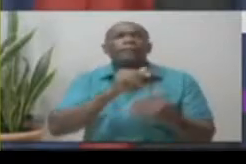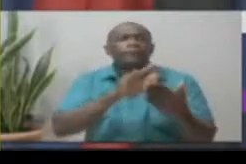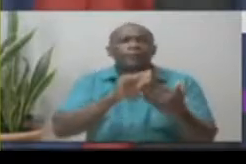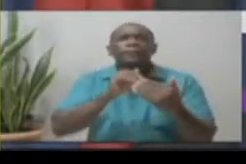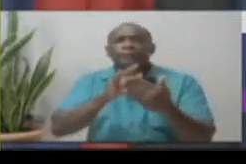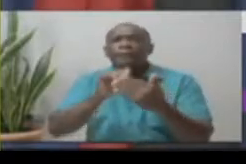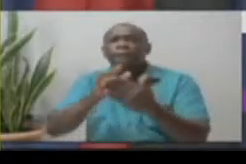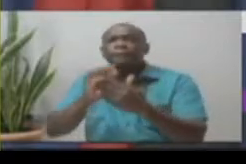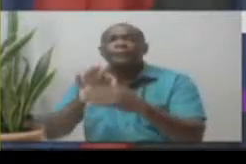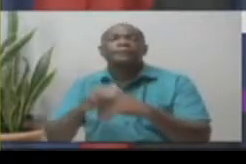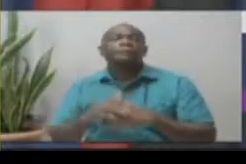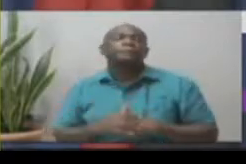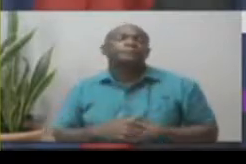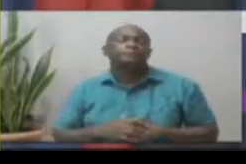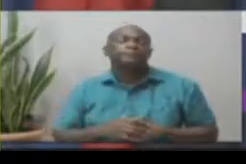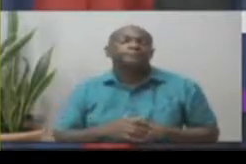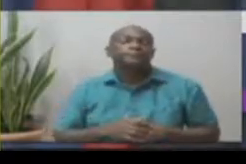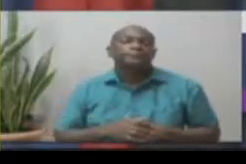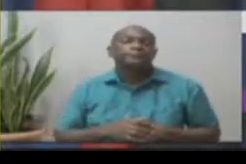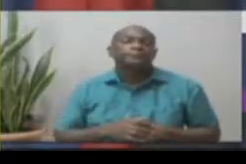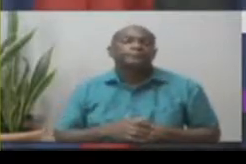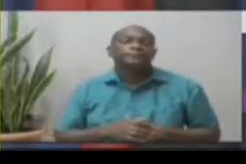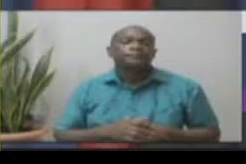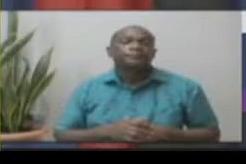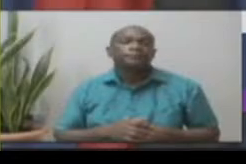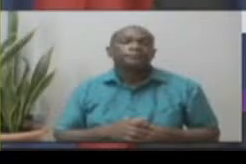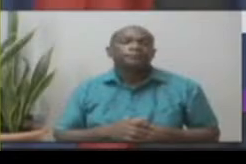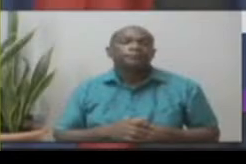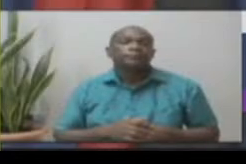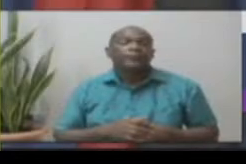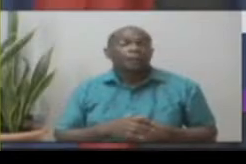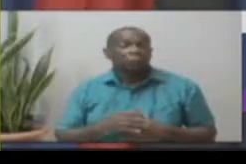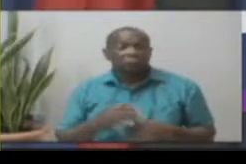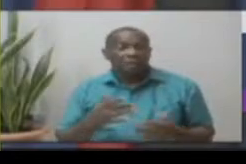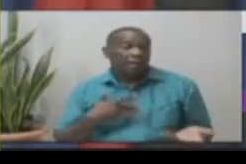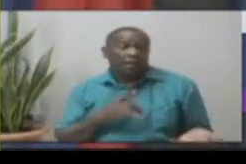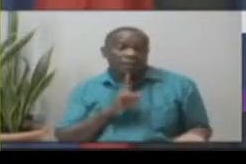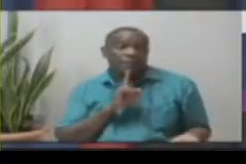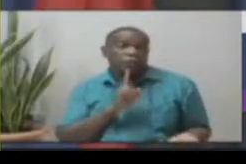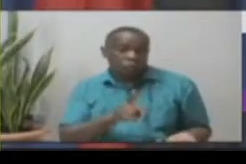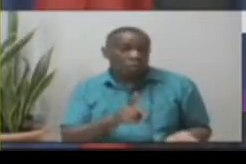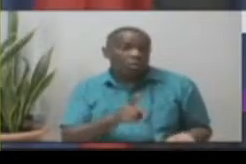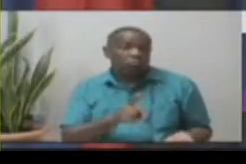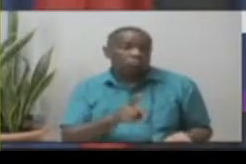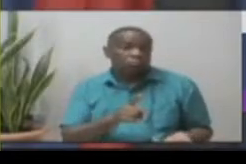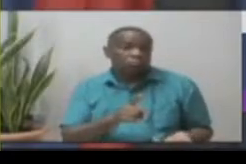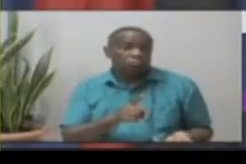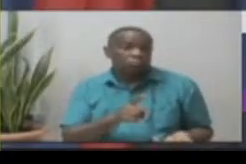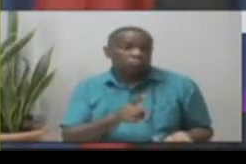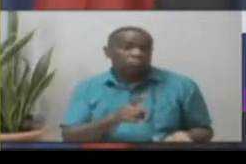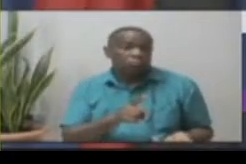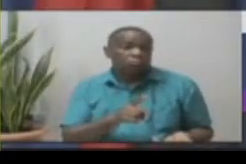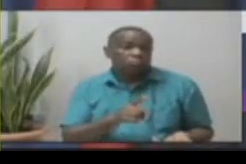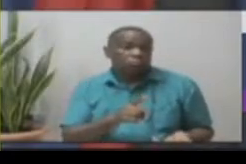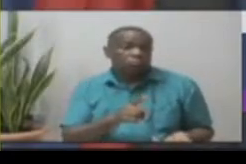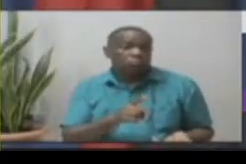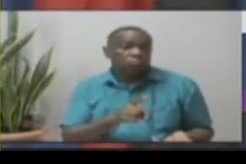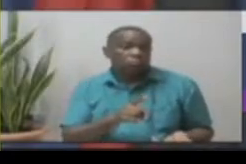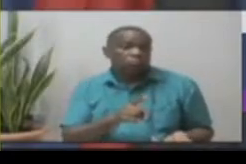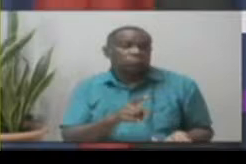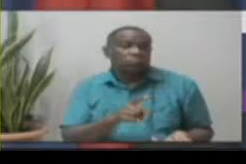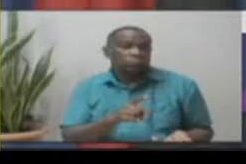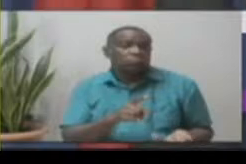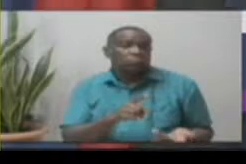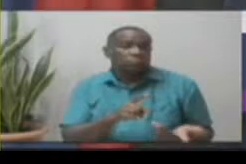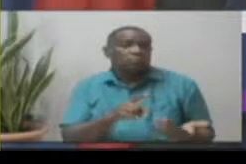I mean, we don't know. I have no doubt, as long as we are part of the world's population move back and forth, somewhere along the